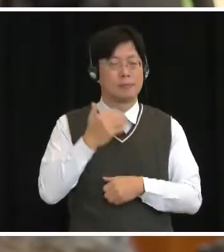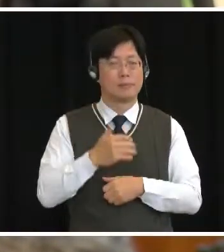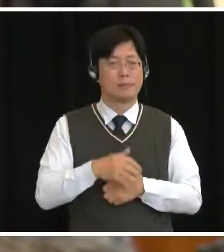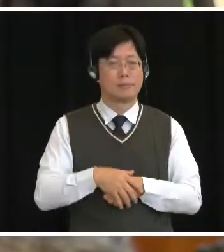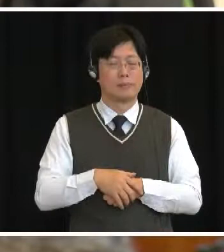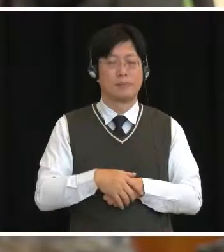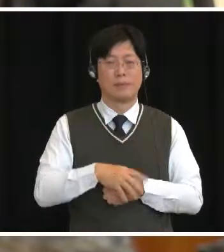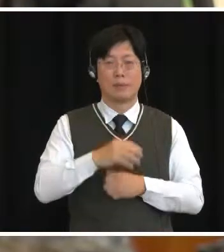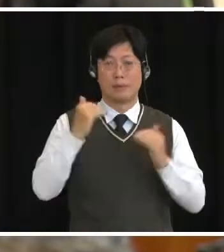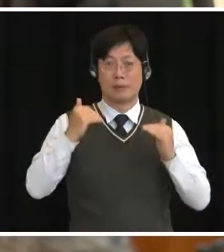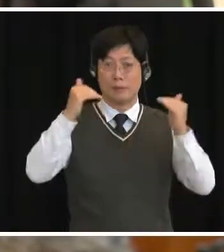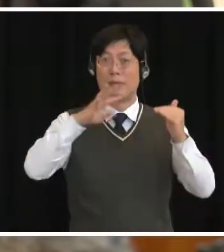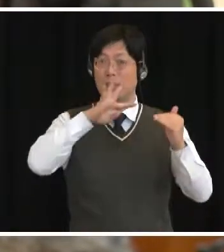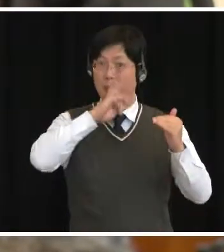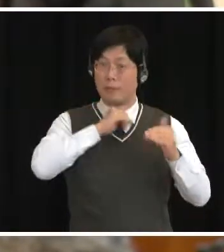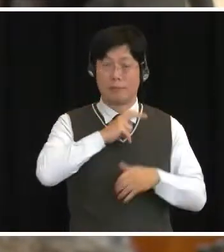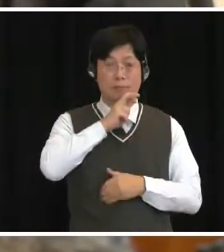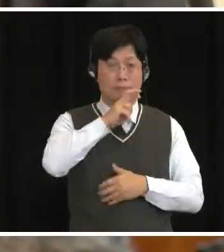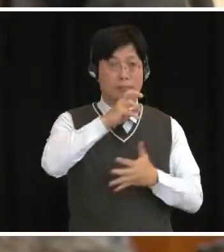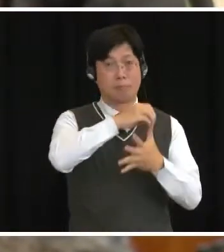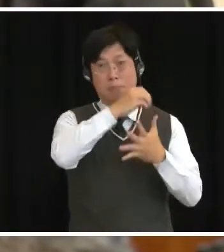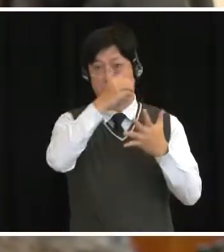law.